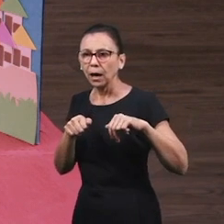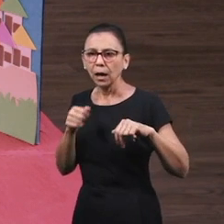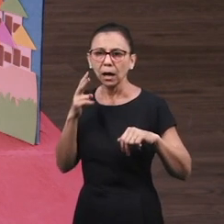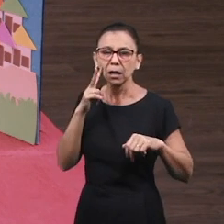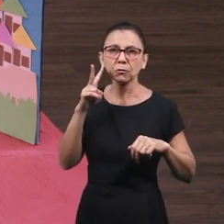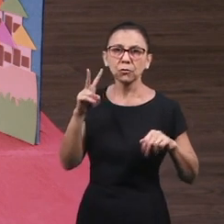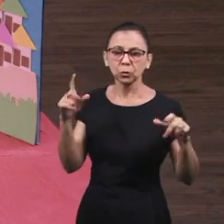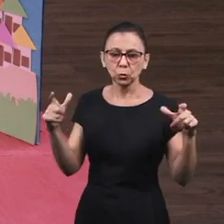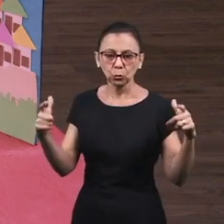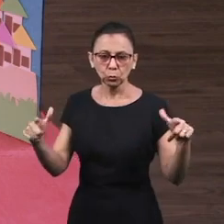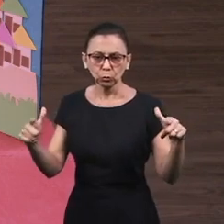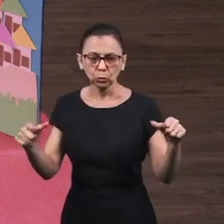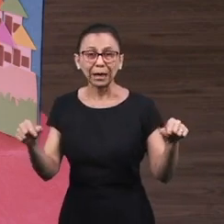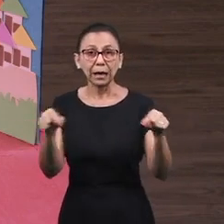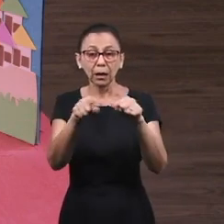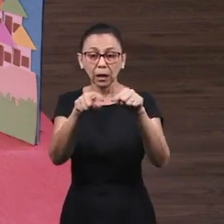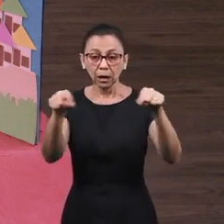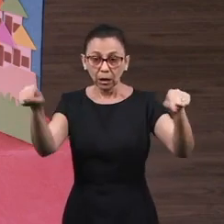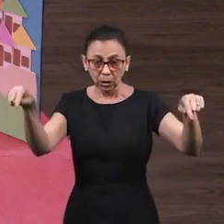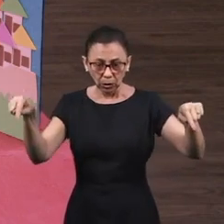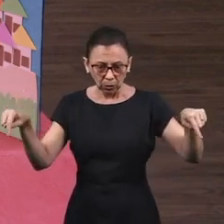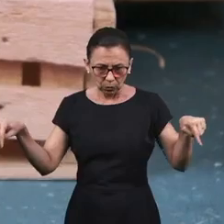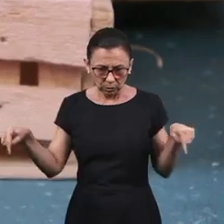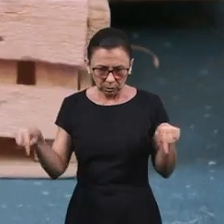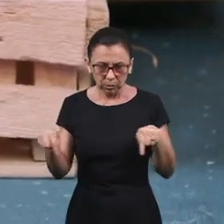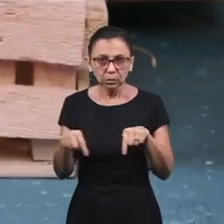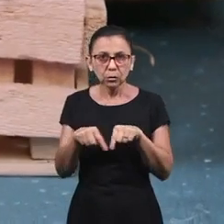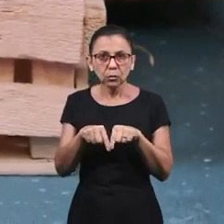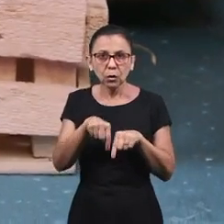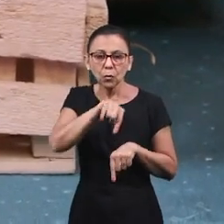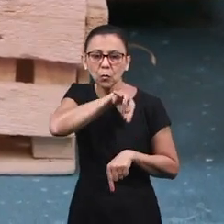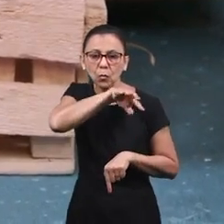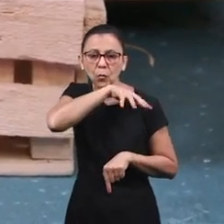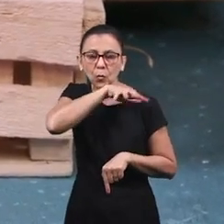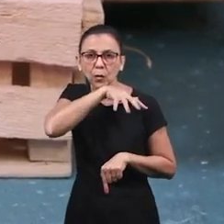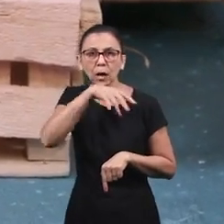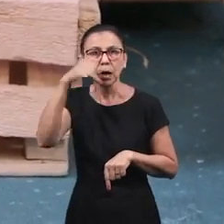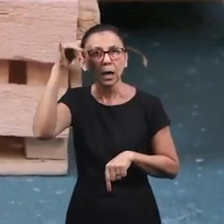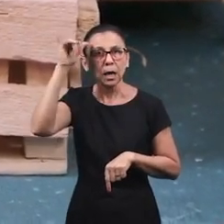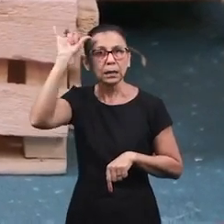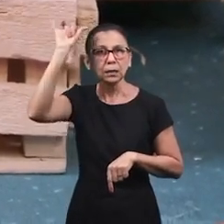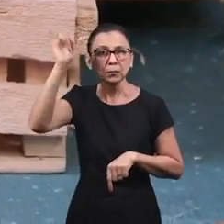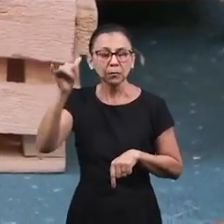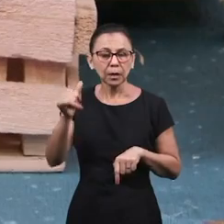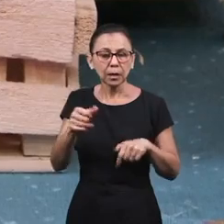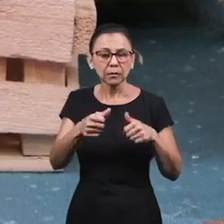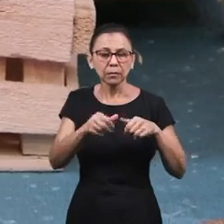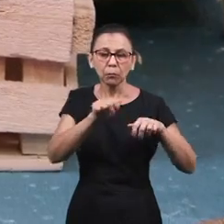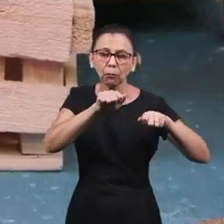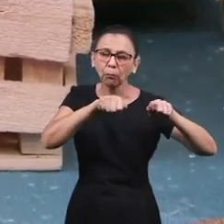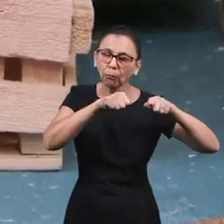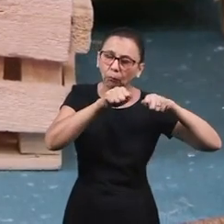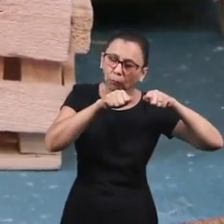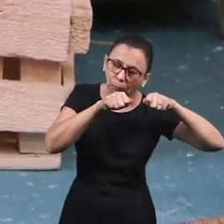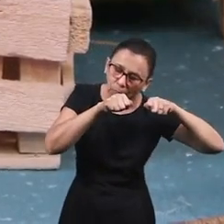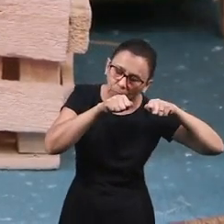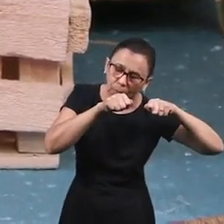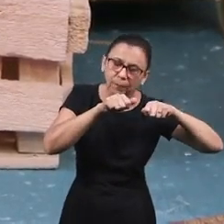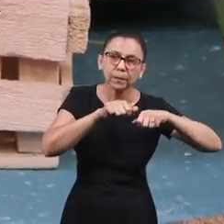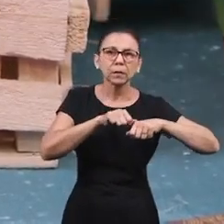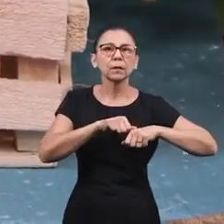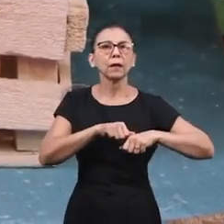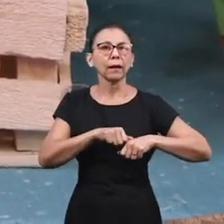manger is like a little farm where the animals stay. A barn. In this